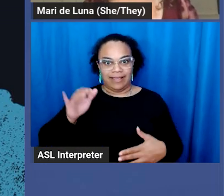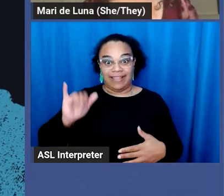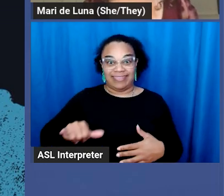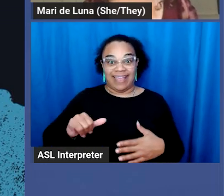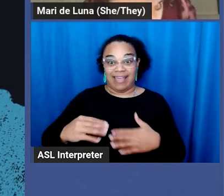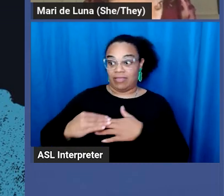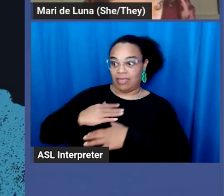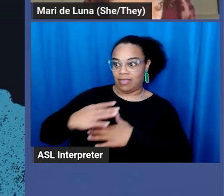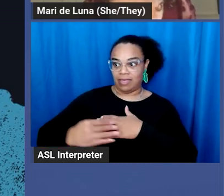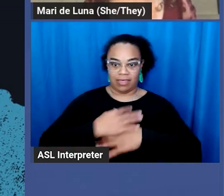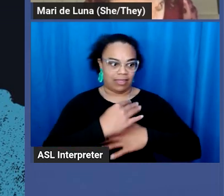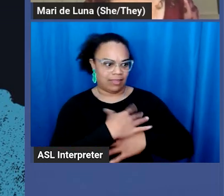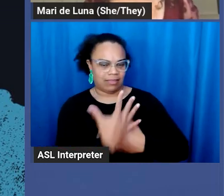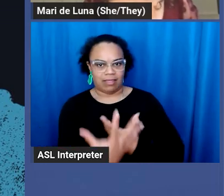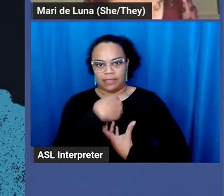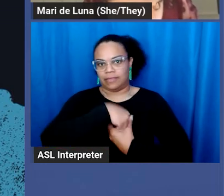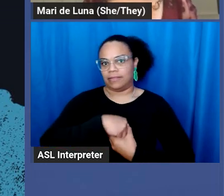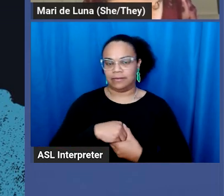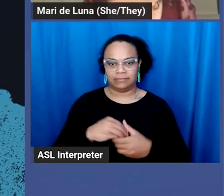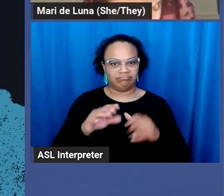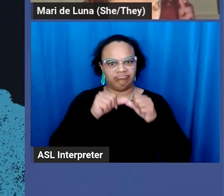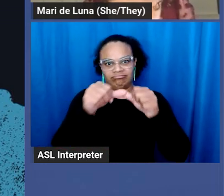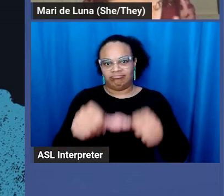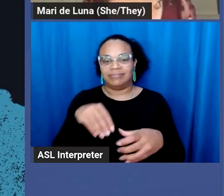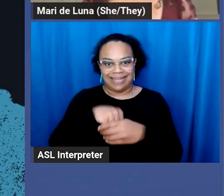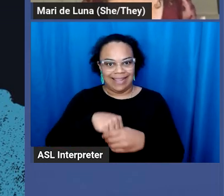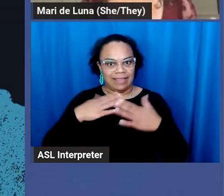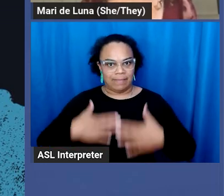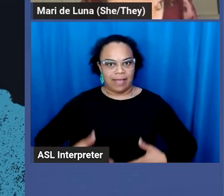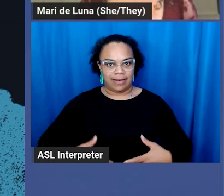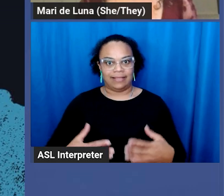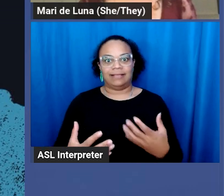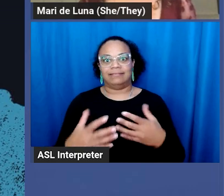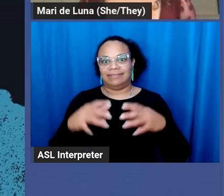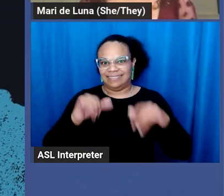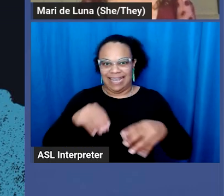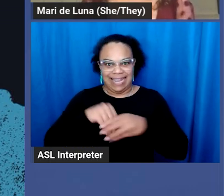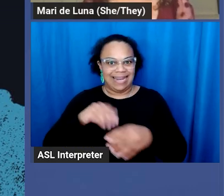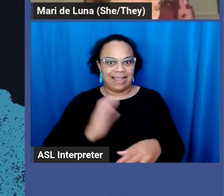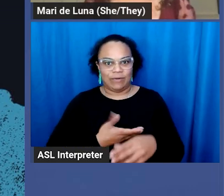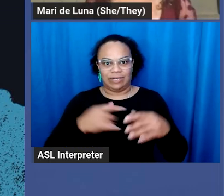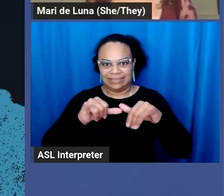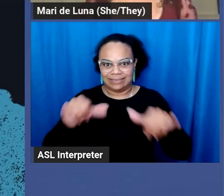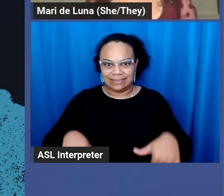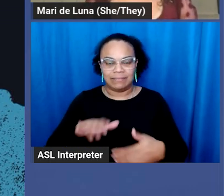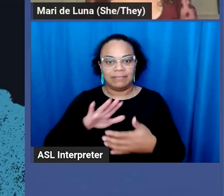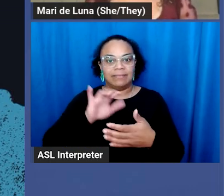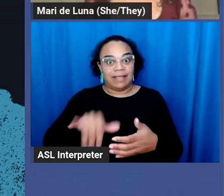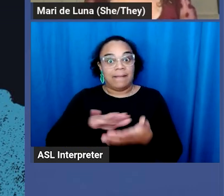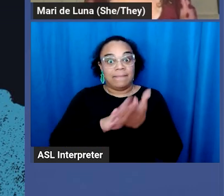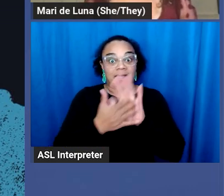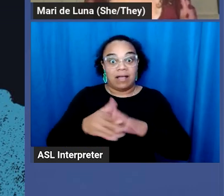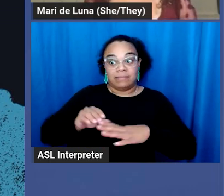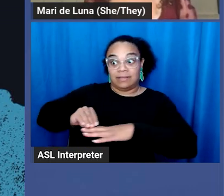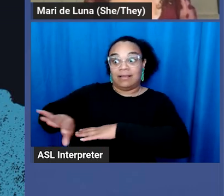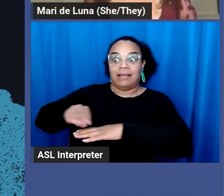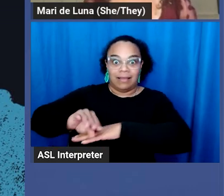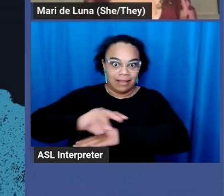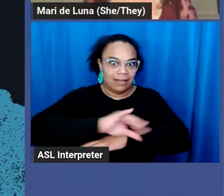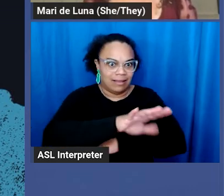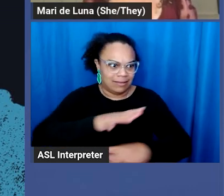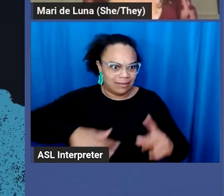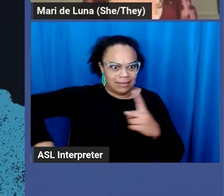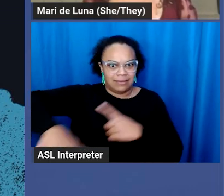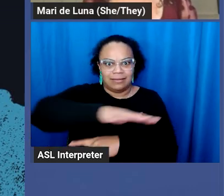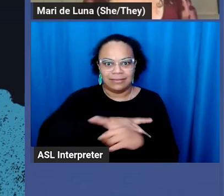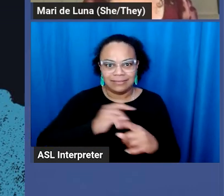nervous system, and also lives in the external world. It becomes the waters we swim in. It becomes our